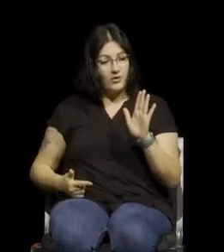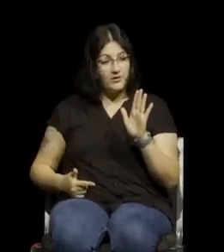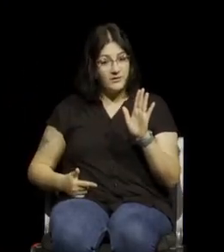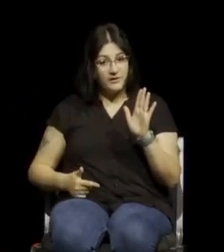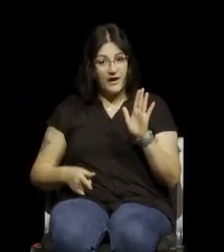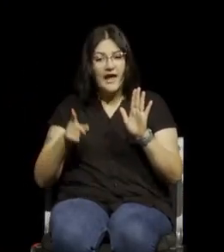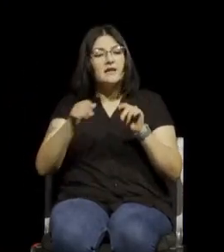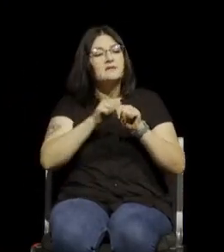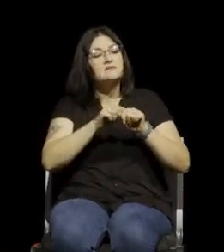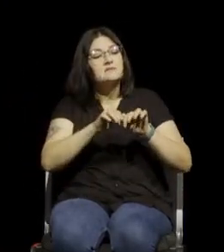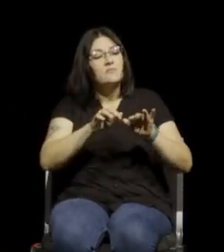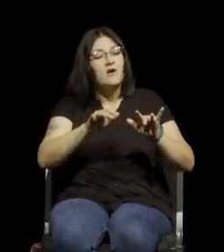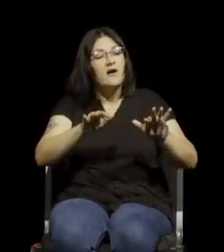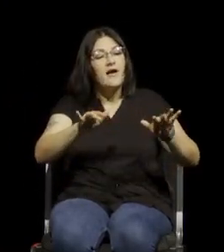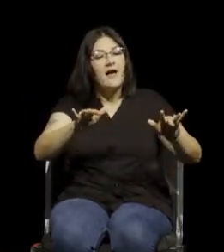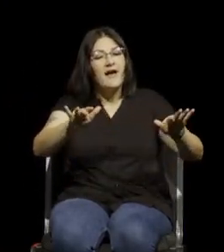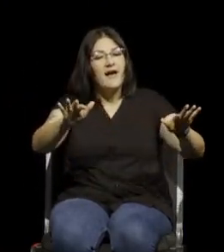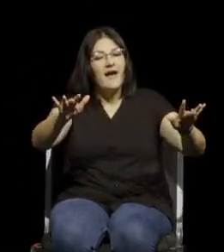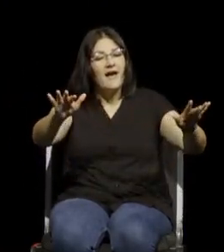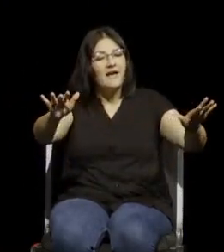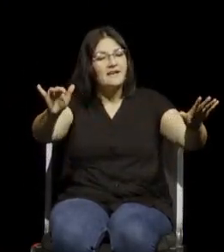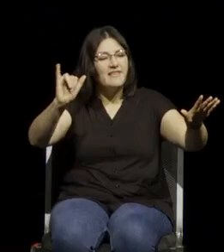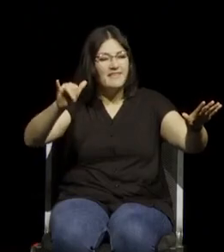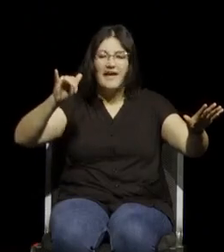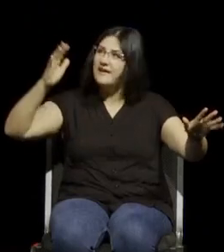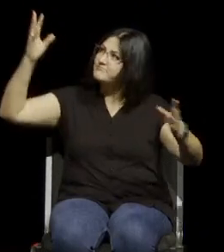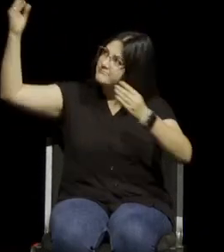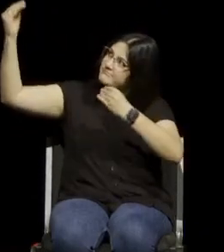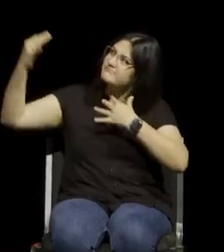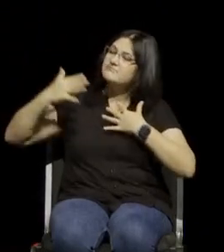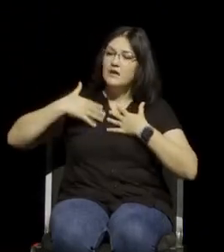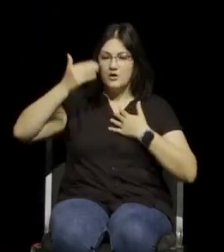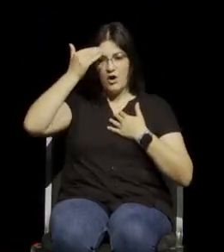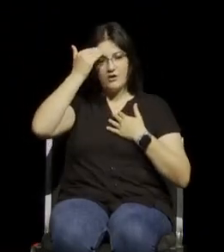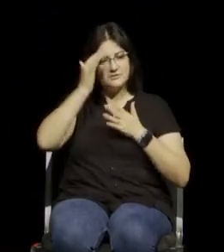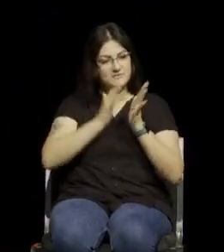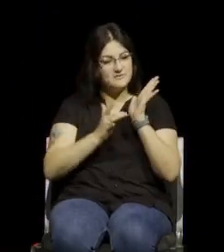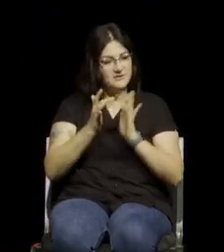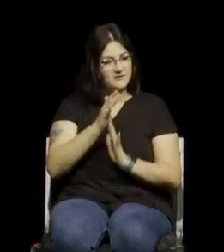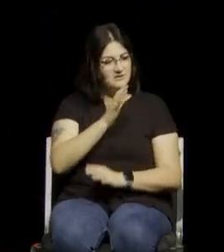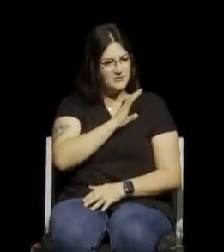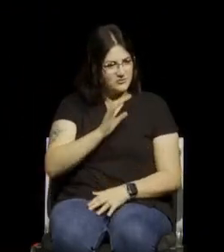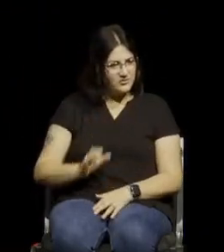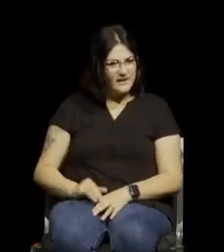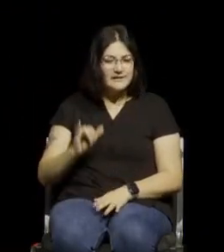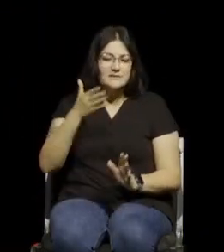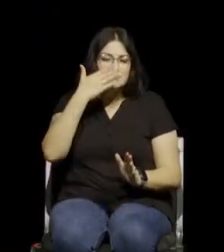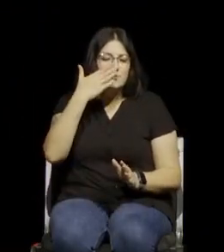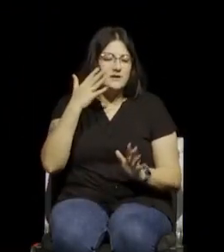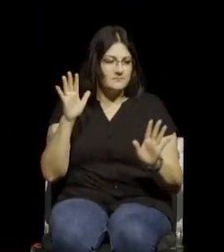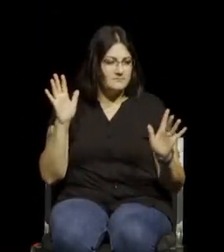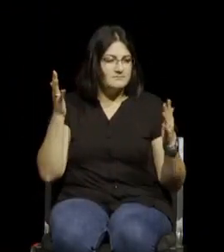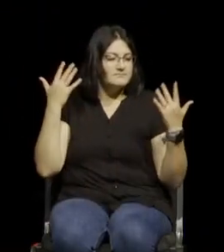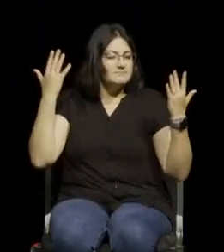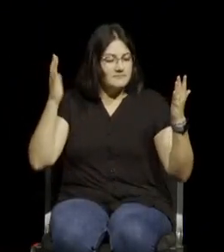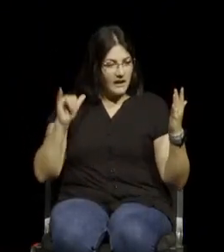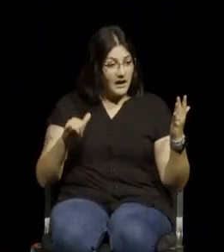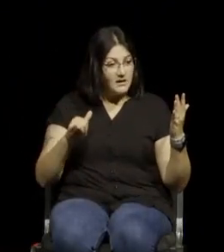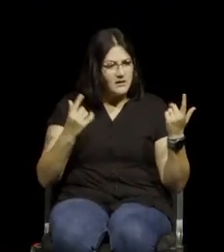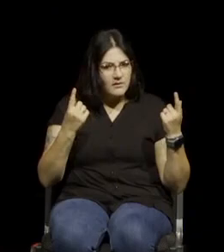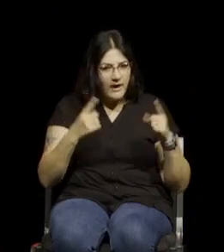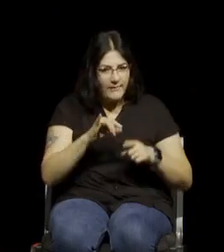people spreads everywhere the fragrance of the knowledge of Jesus Christ, the sweet aroma of Christ.